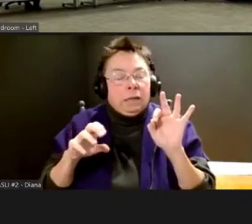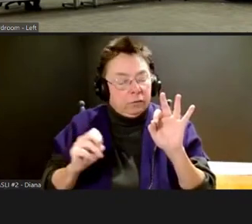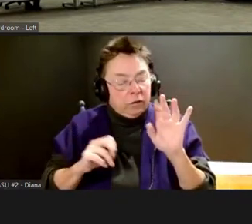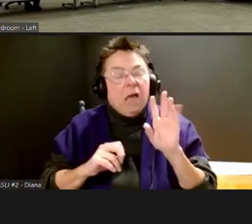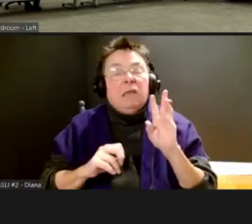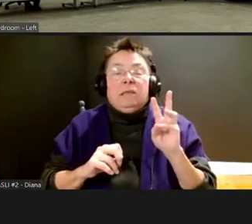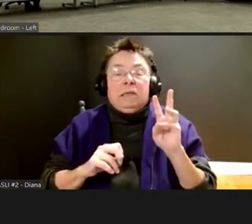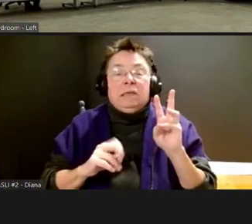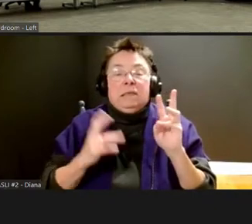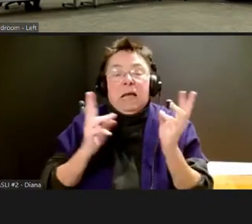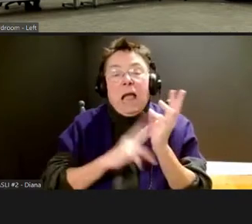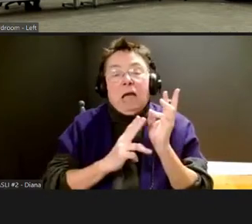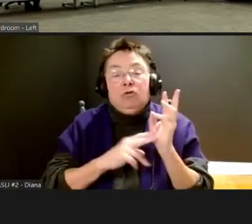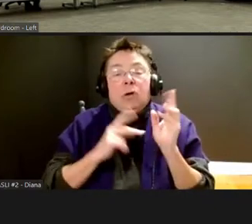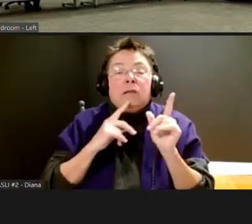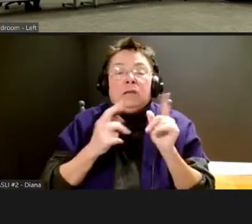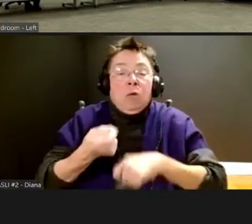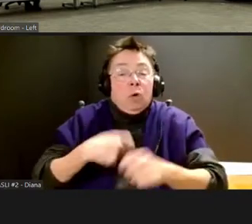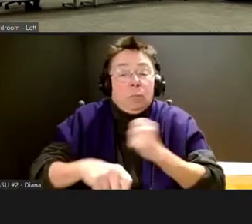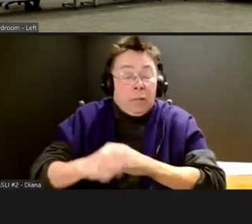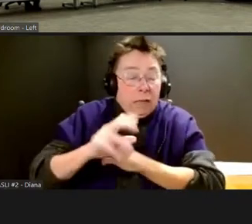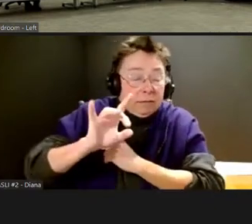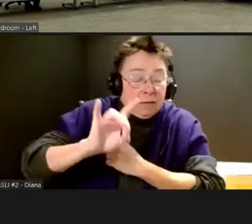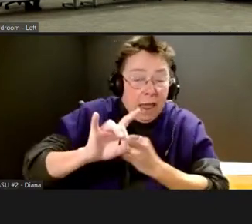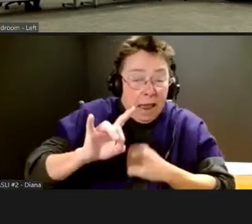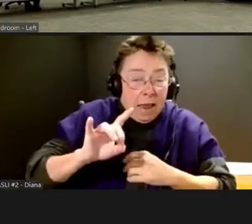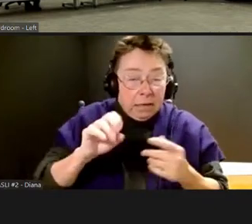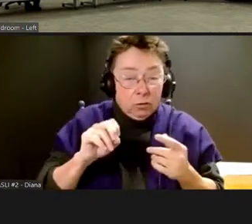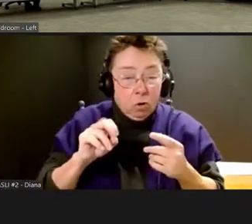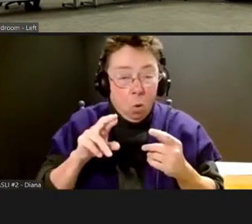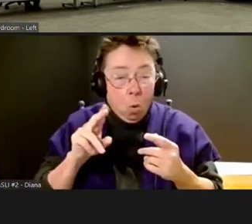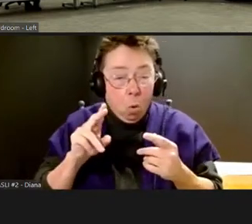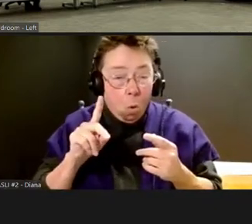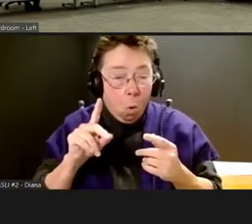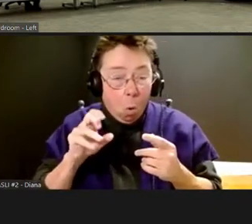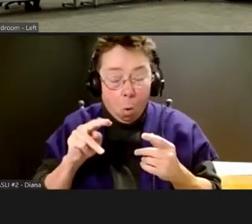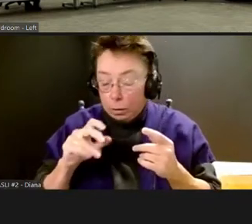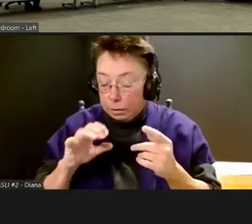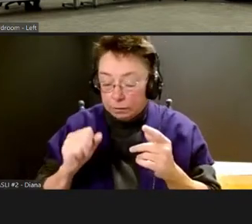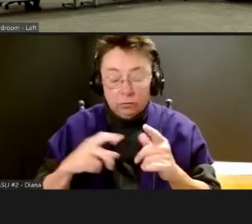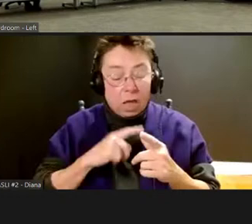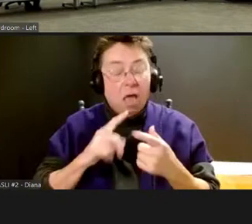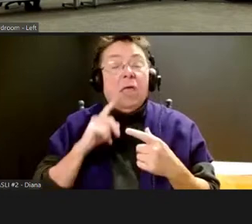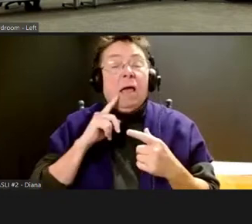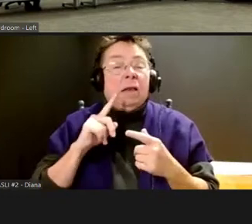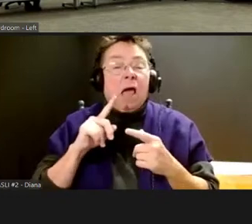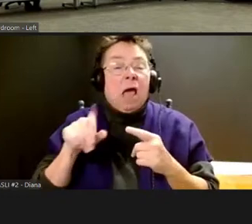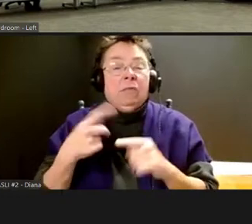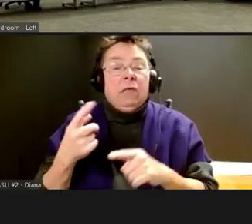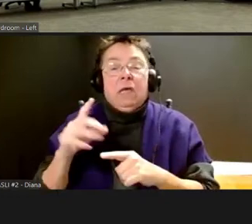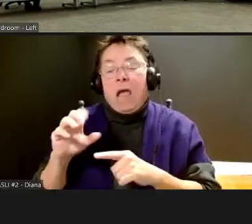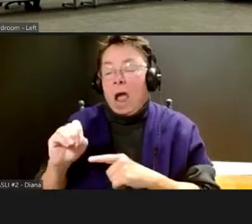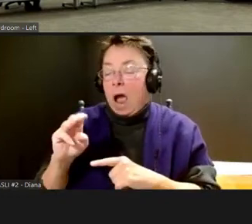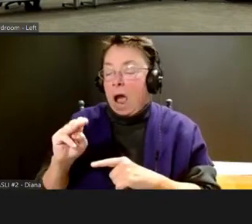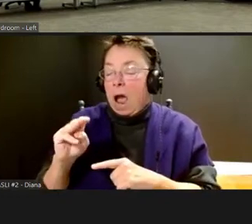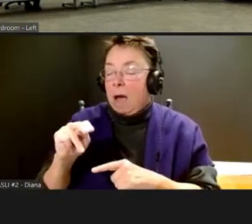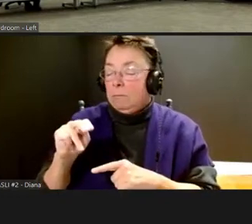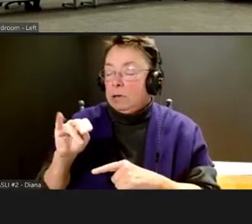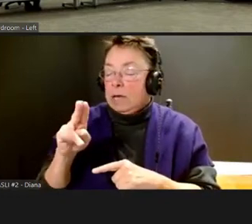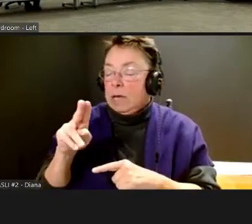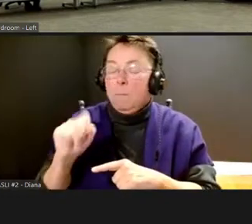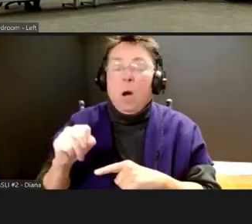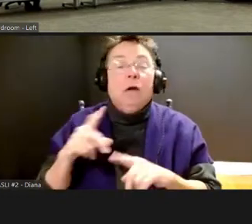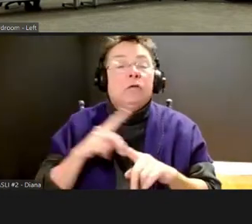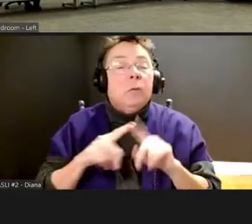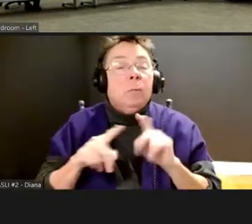The committee placed 8 of the ordinances and 5 of the contracts and the on the omnibus. However, board